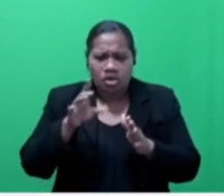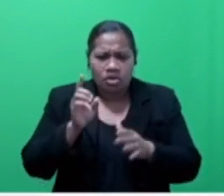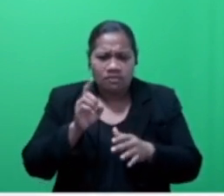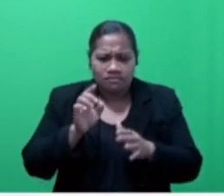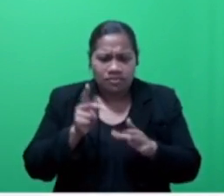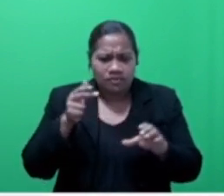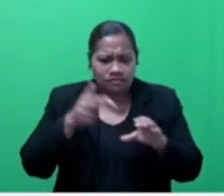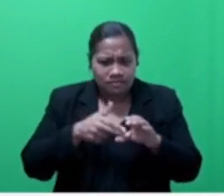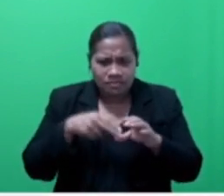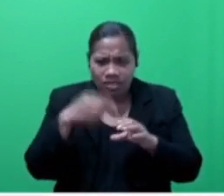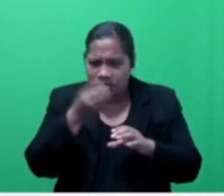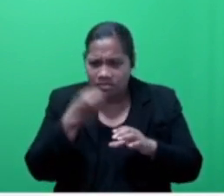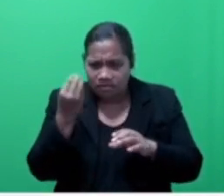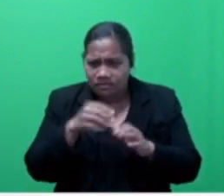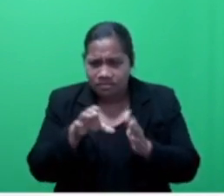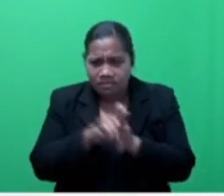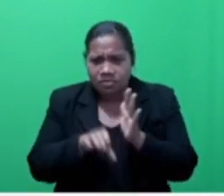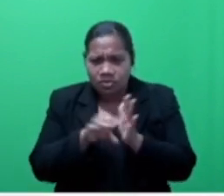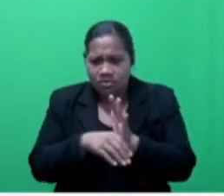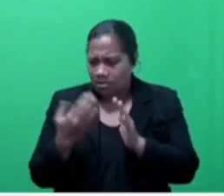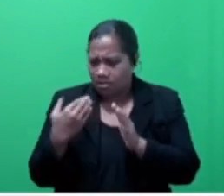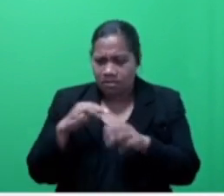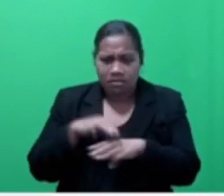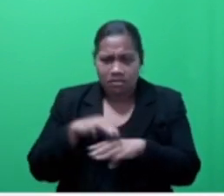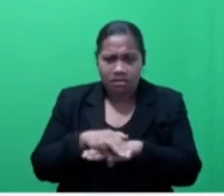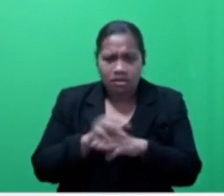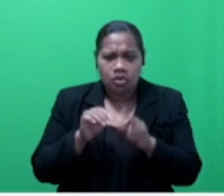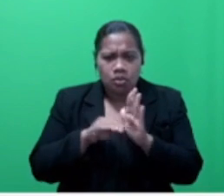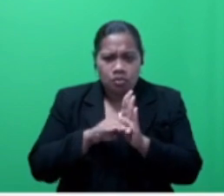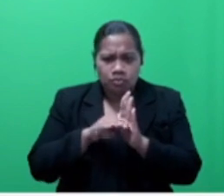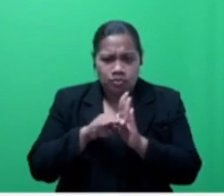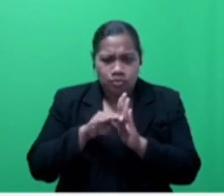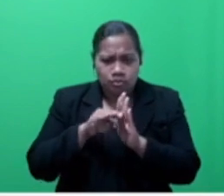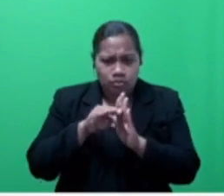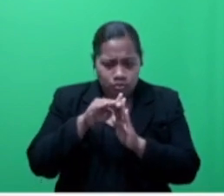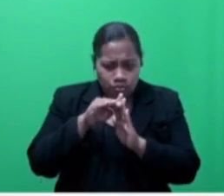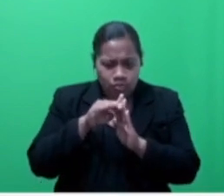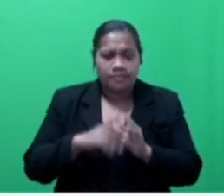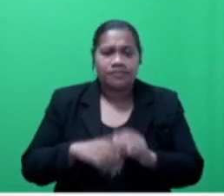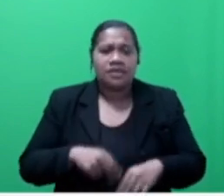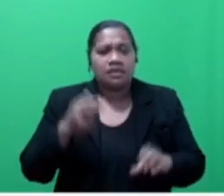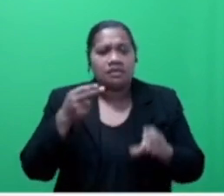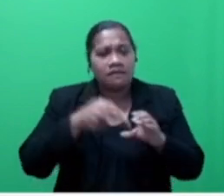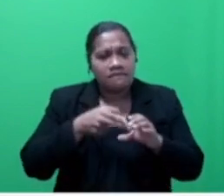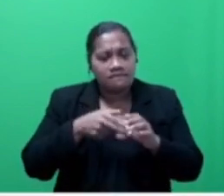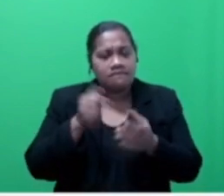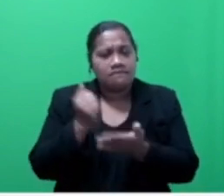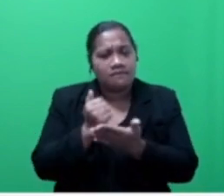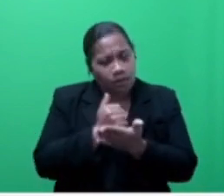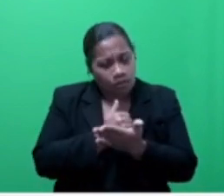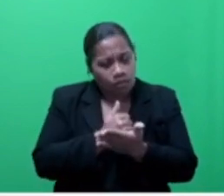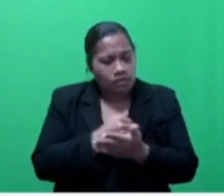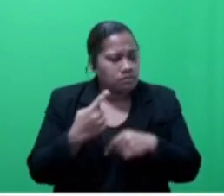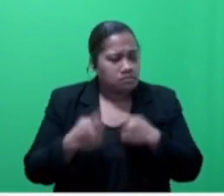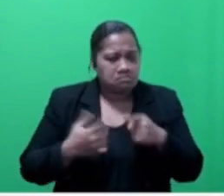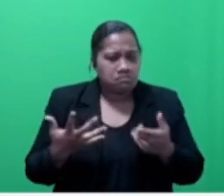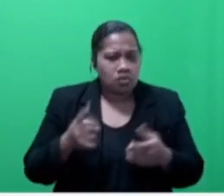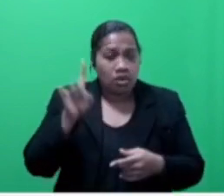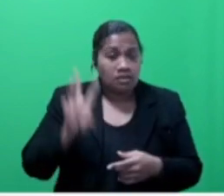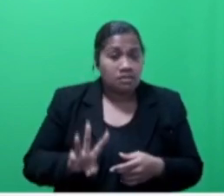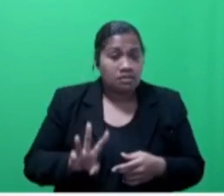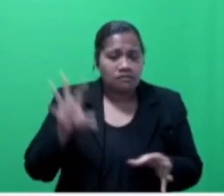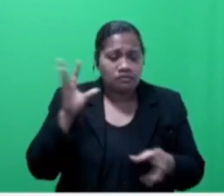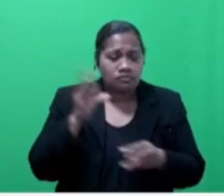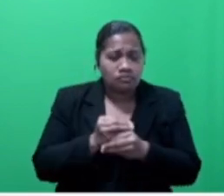prices in recent months. Fiji is particularly susceptible to fuel price shocks, given that fuel accounts for roughly 1/3 of our total import